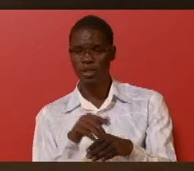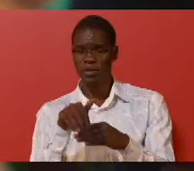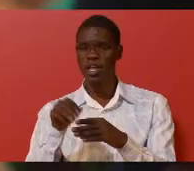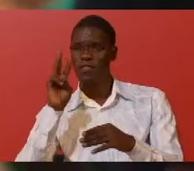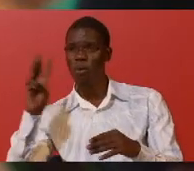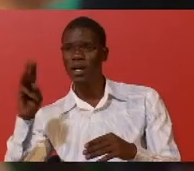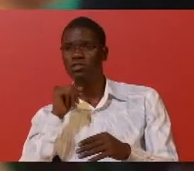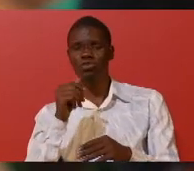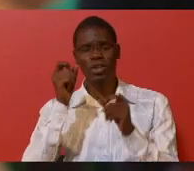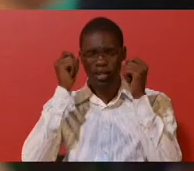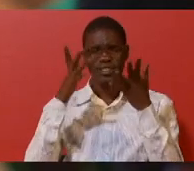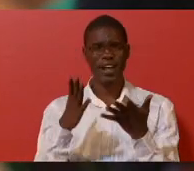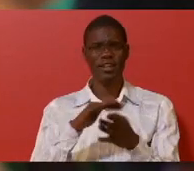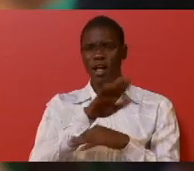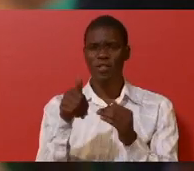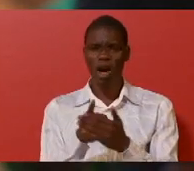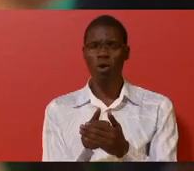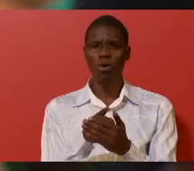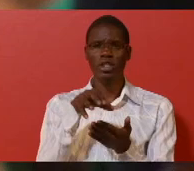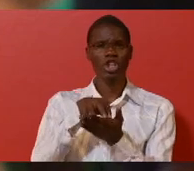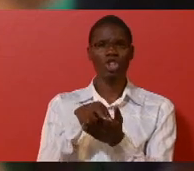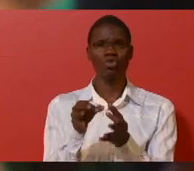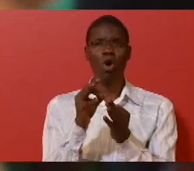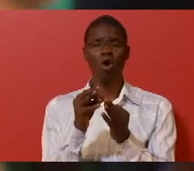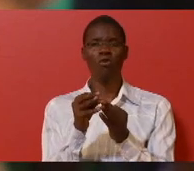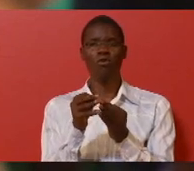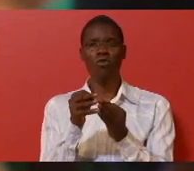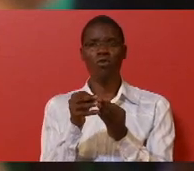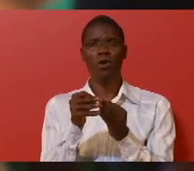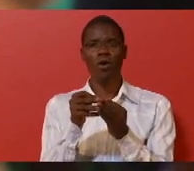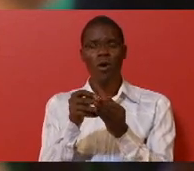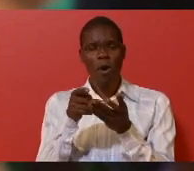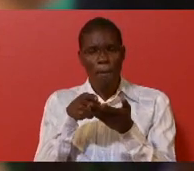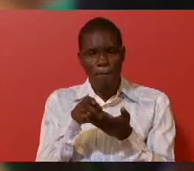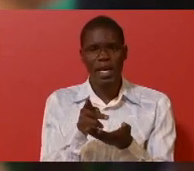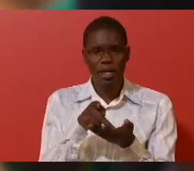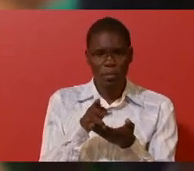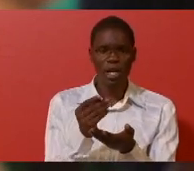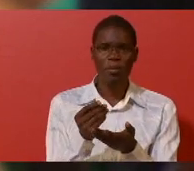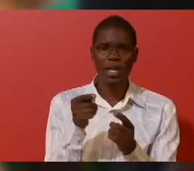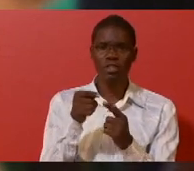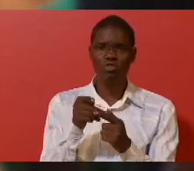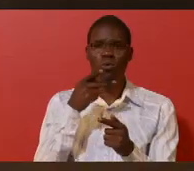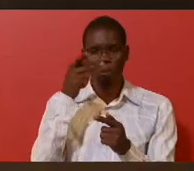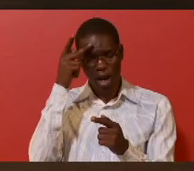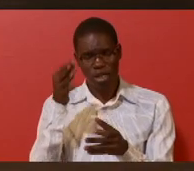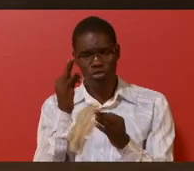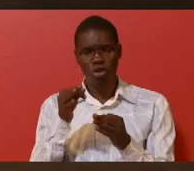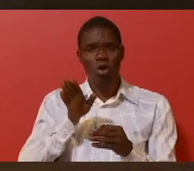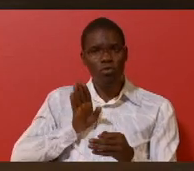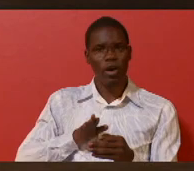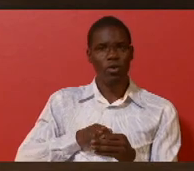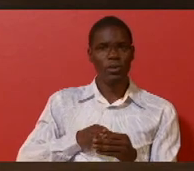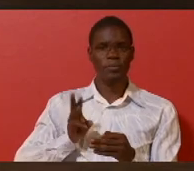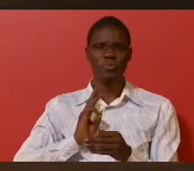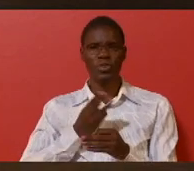don't understand the whole issue of dowry. And the more we travel to Africa and the more we speak to African scholars about this